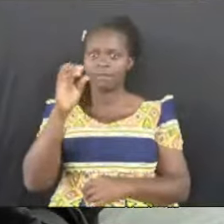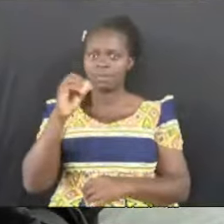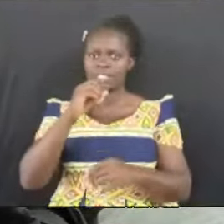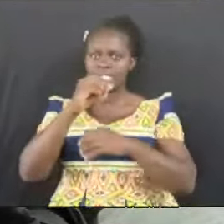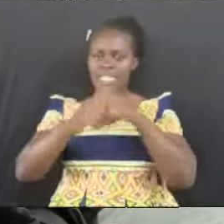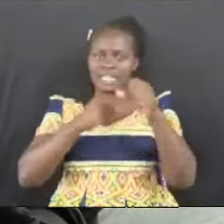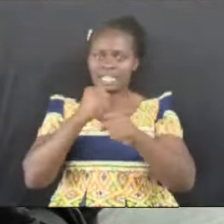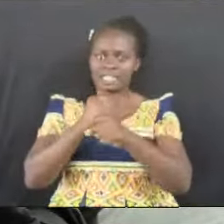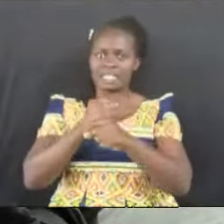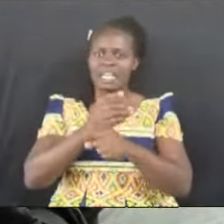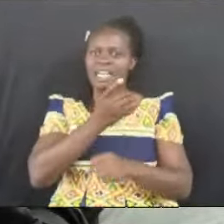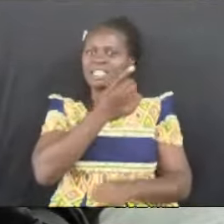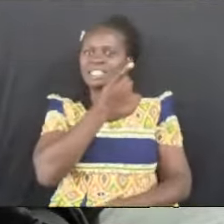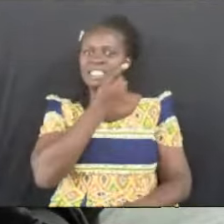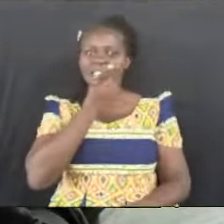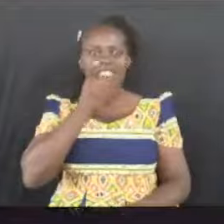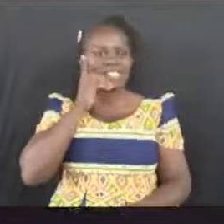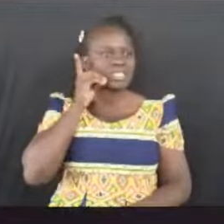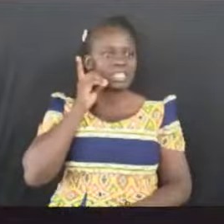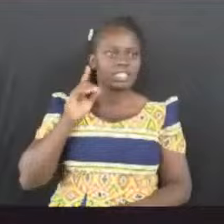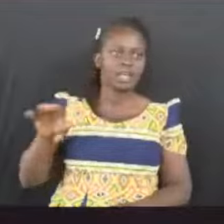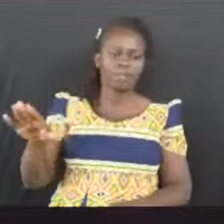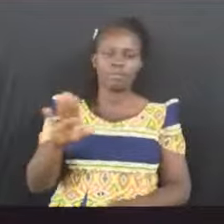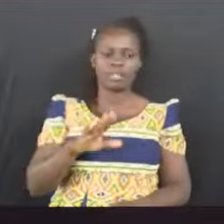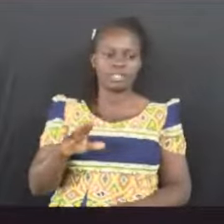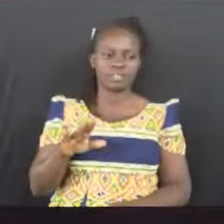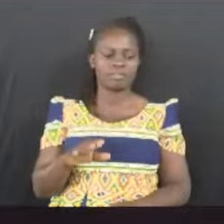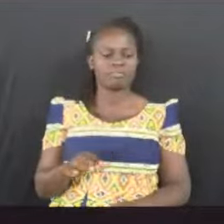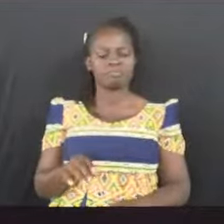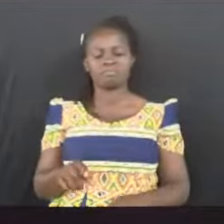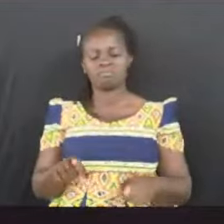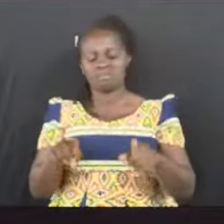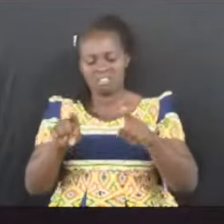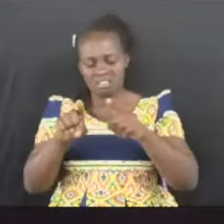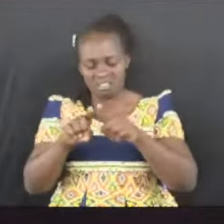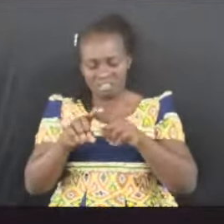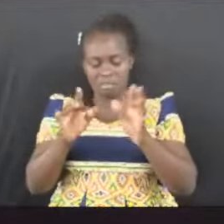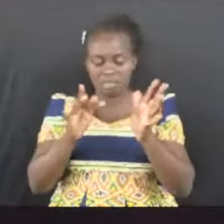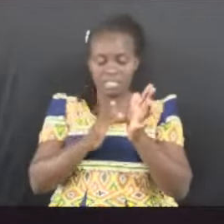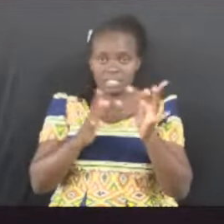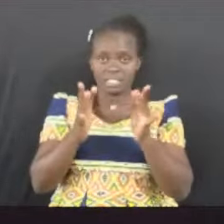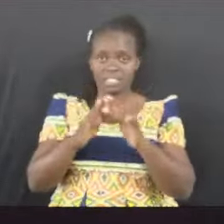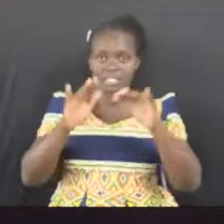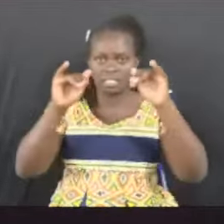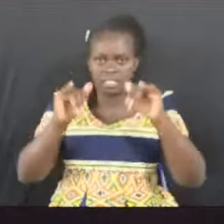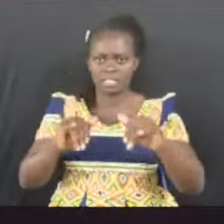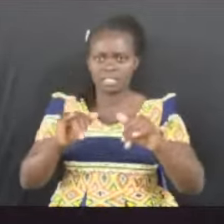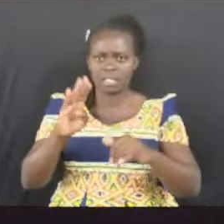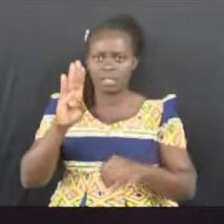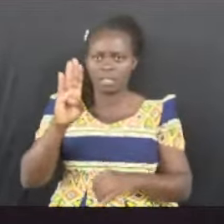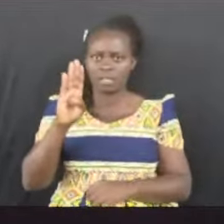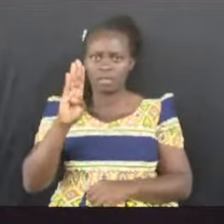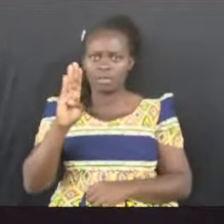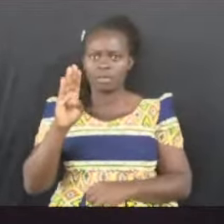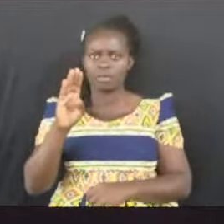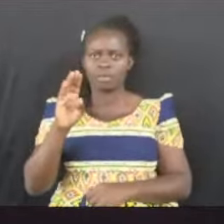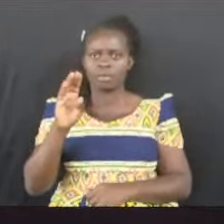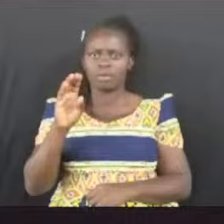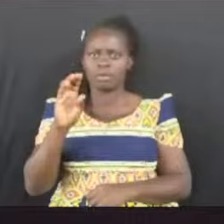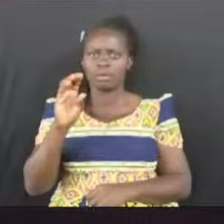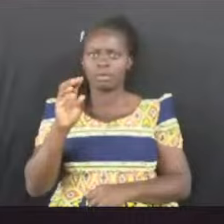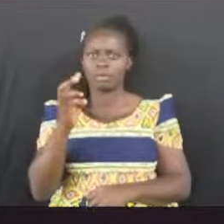40 years, right? In the desert. It is not by chance Jesus spent 40 days and 40 nights.